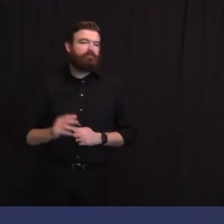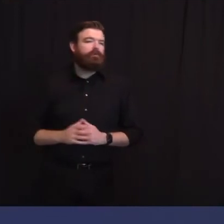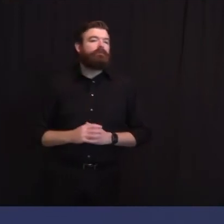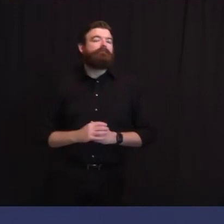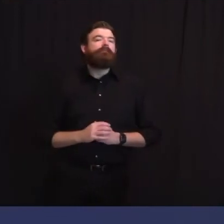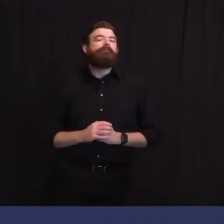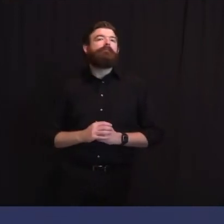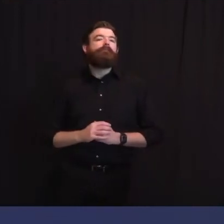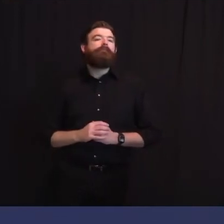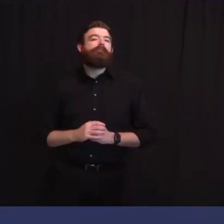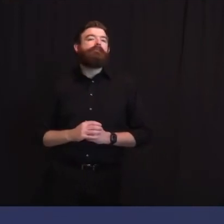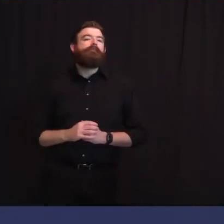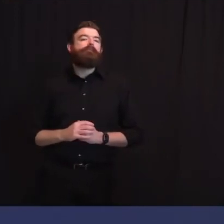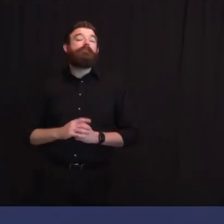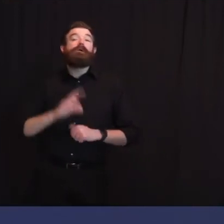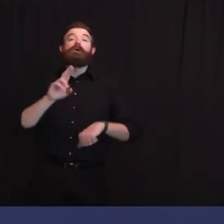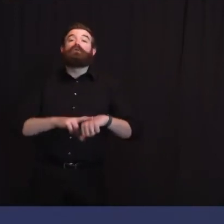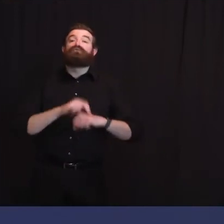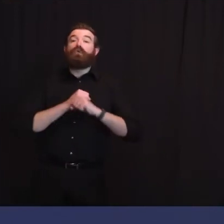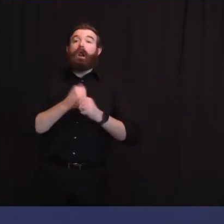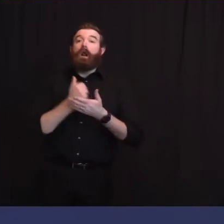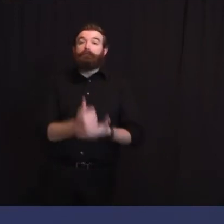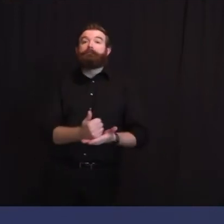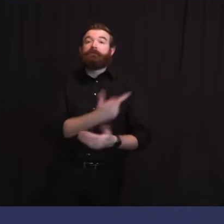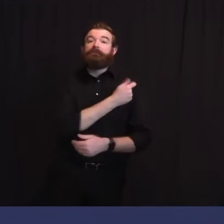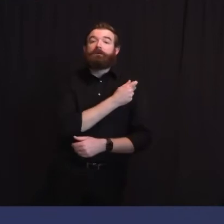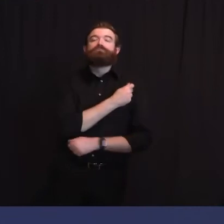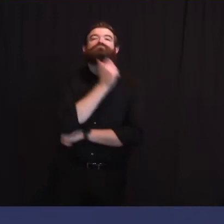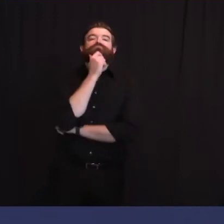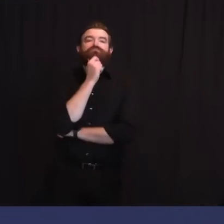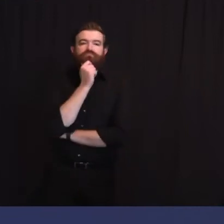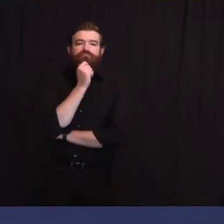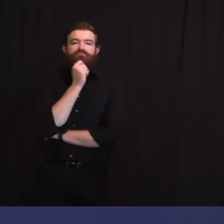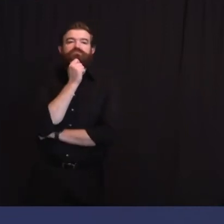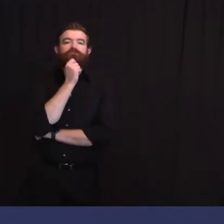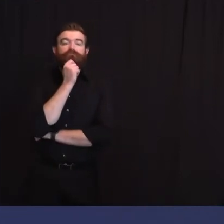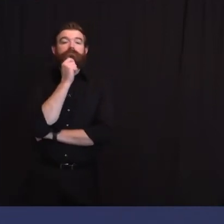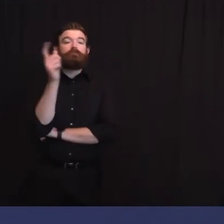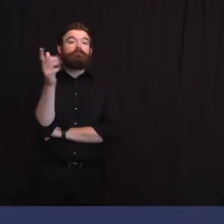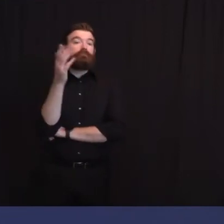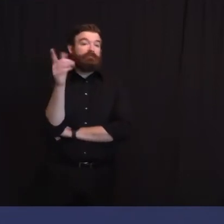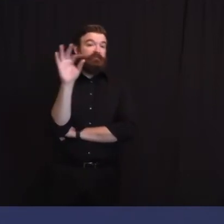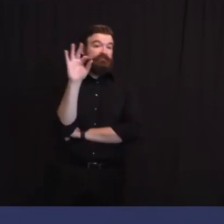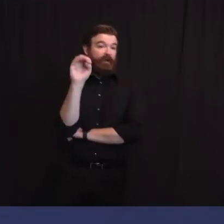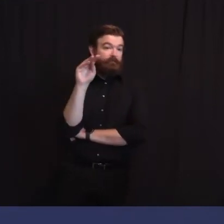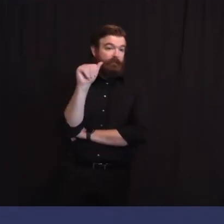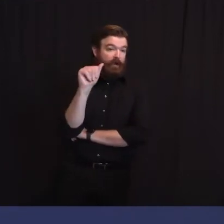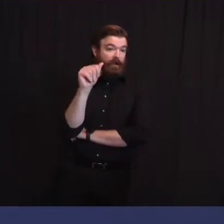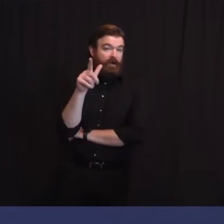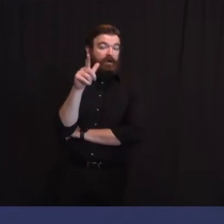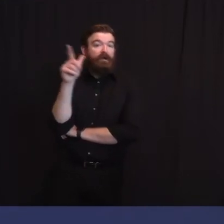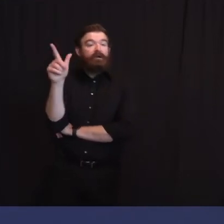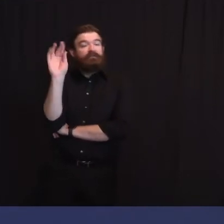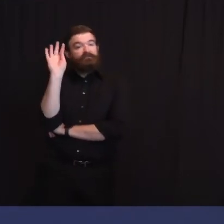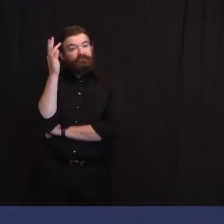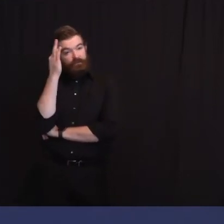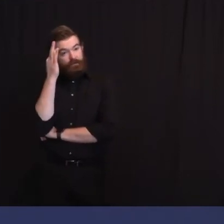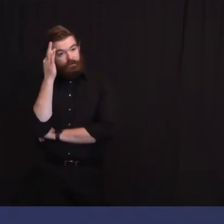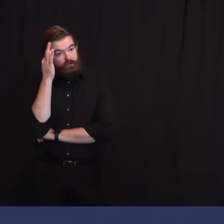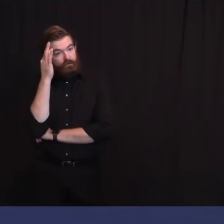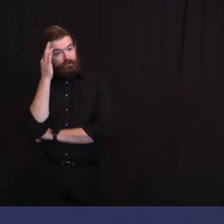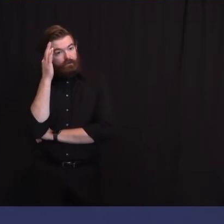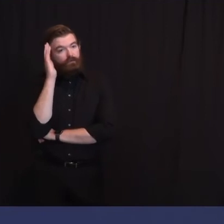the answer is yes. Particularly if FEMA is, and the feds are going to be on a 100-0 pay split. We've been digging out from the